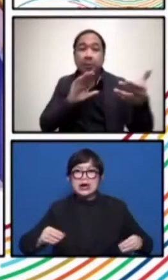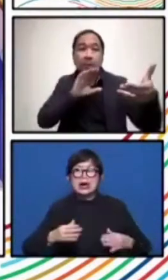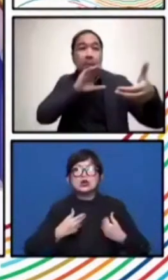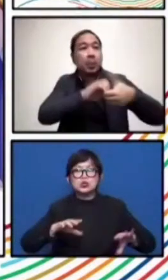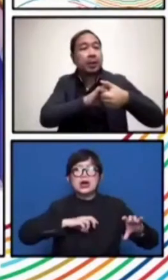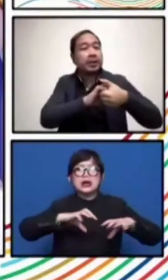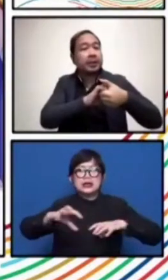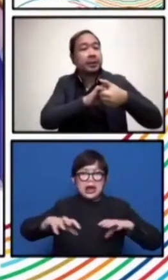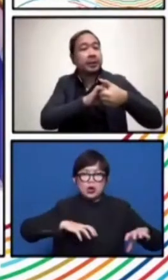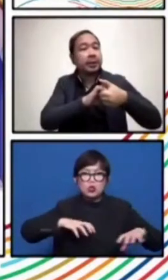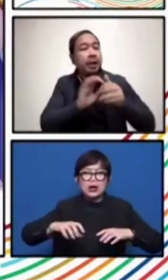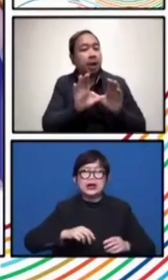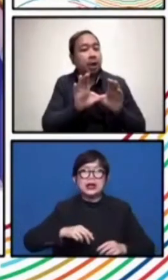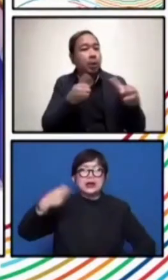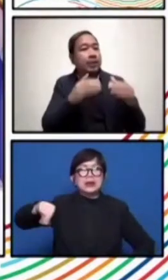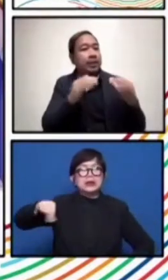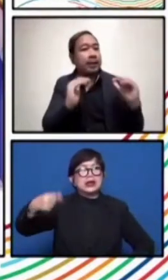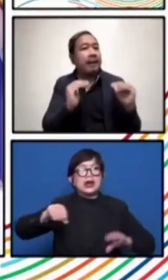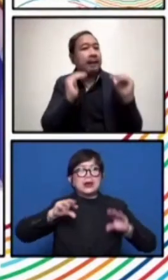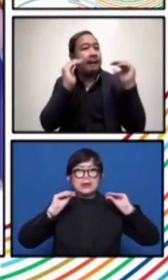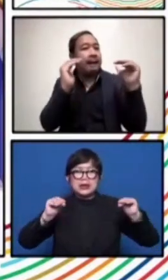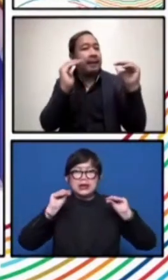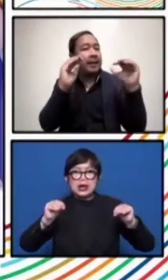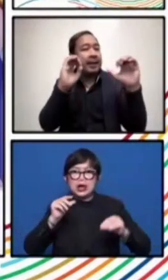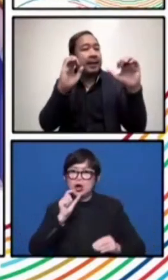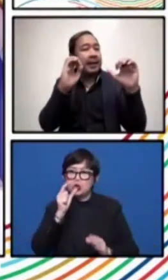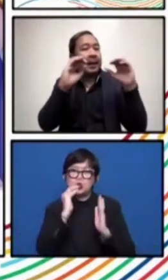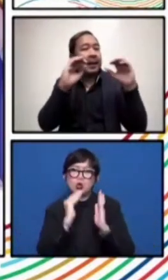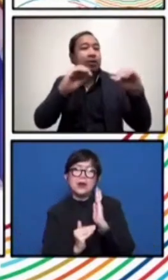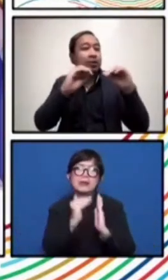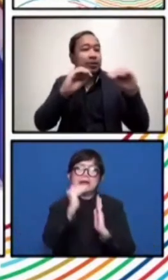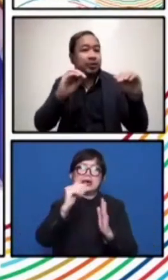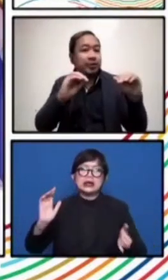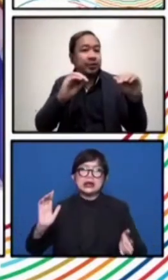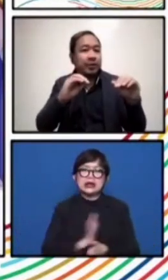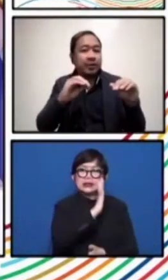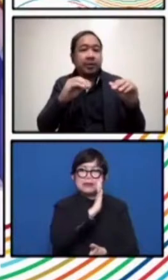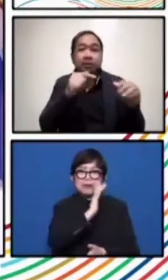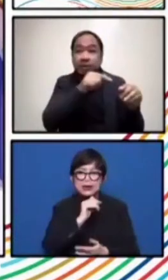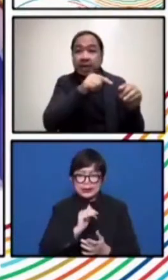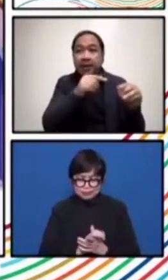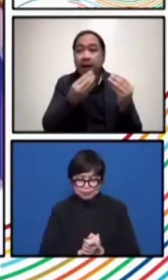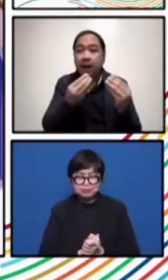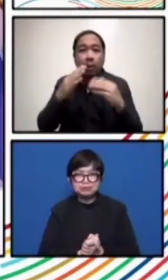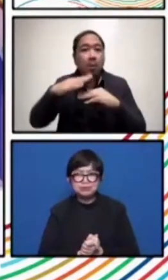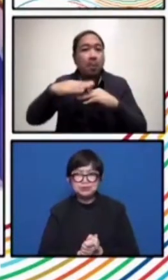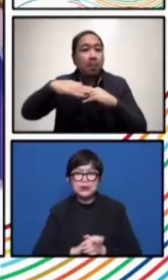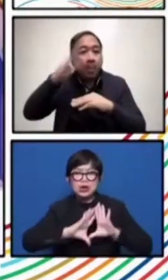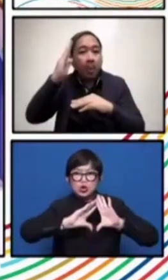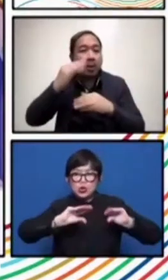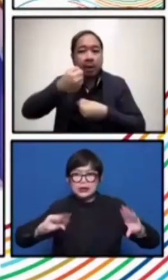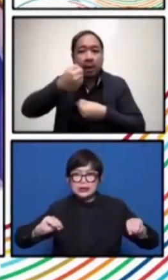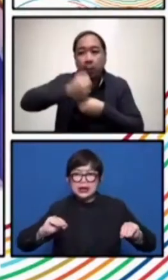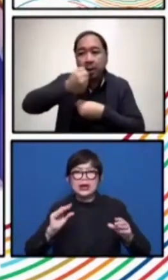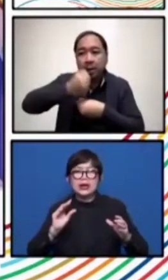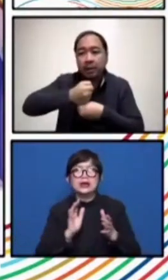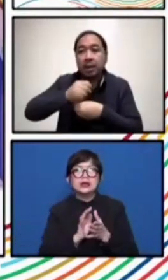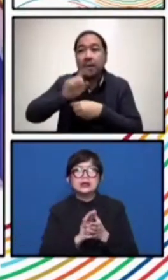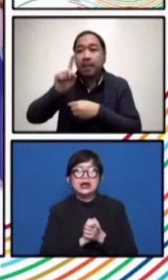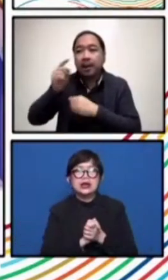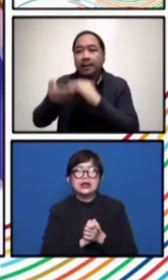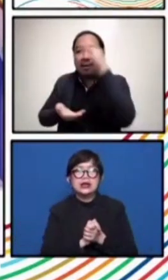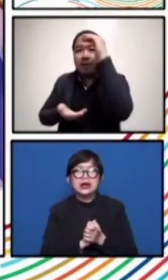especially for increasing employment opportunities and reducing the discriminations that are faced